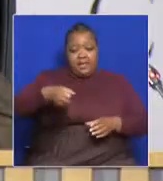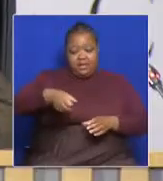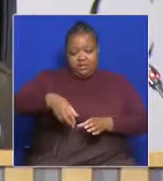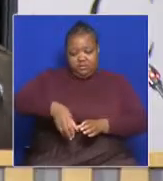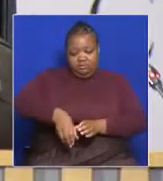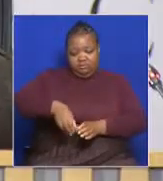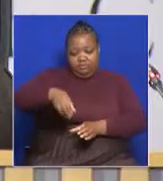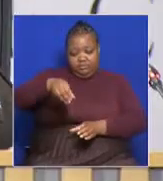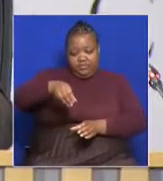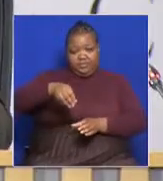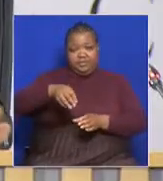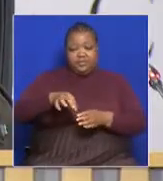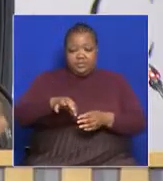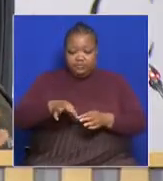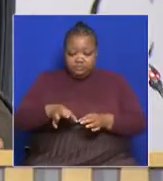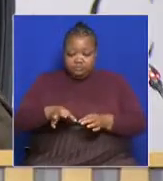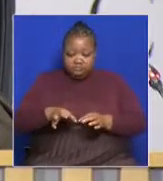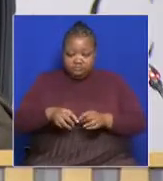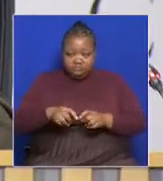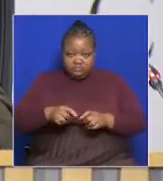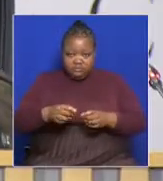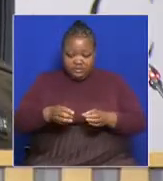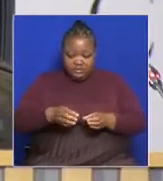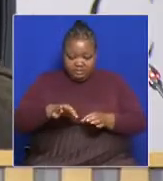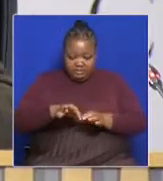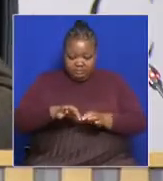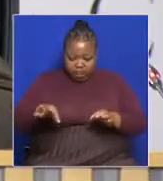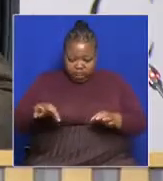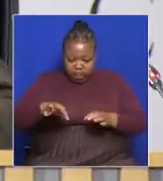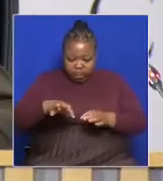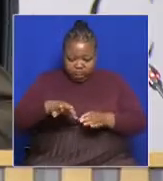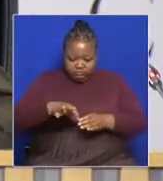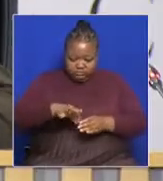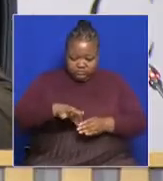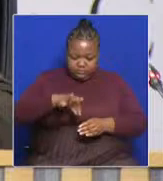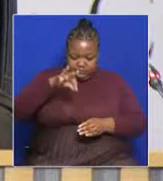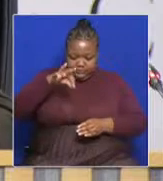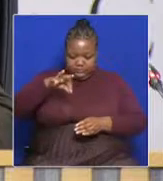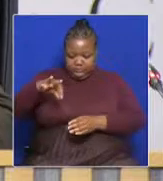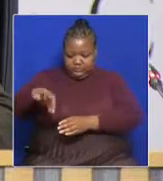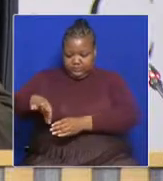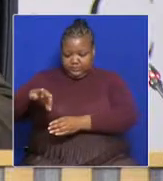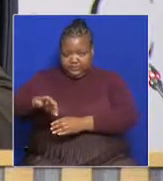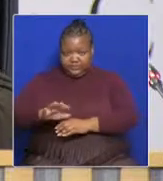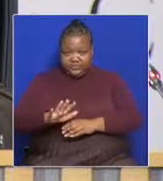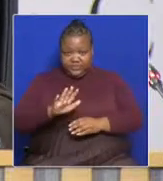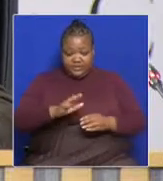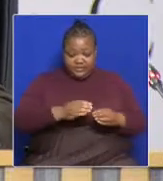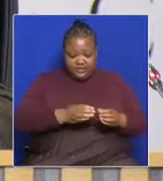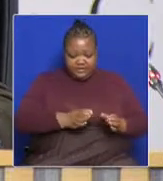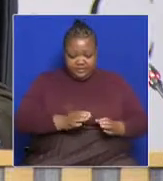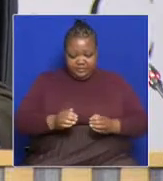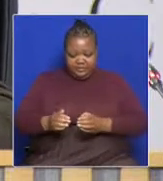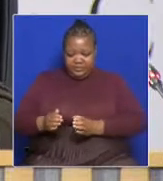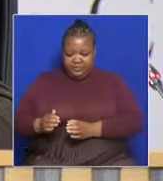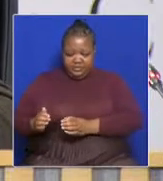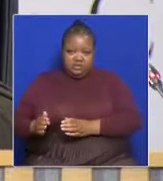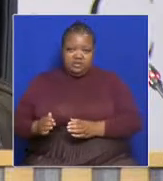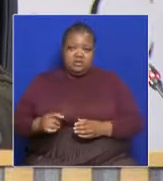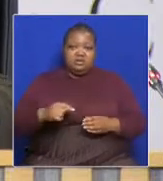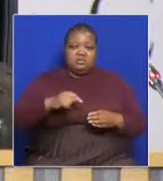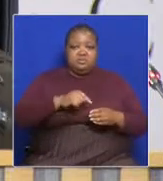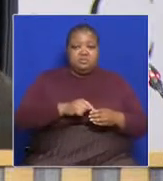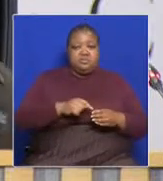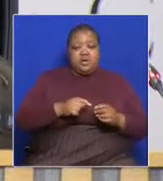powder, do that for 5 different bags and 5 different bricks. And then when you seal those torn exhibit bags or